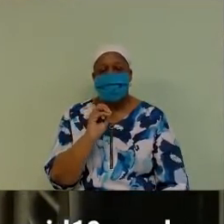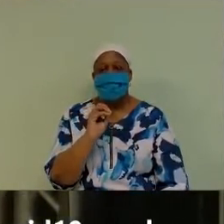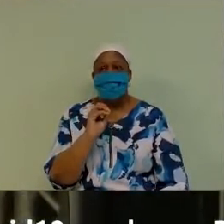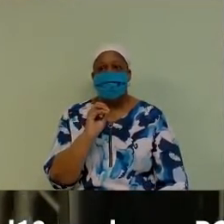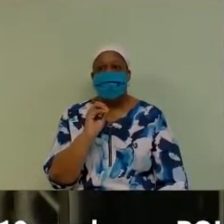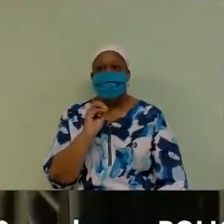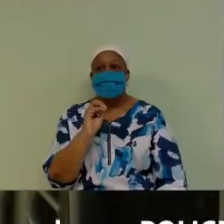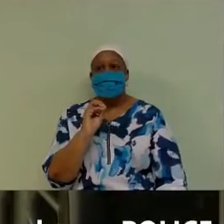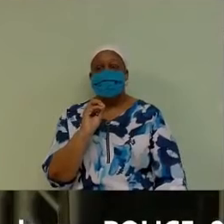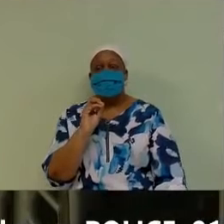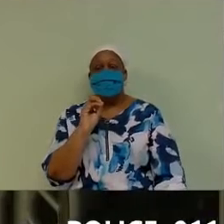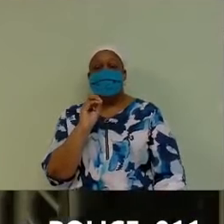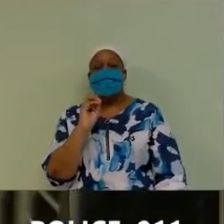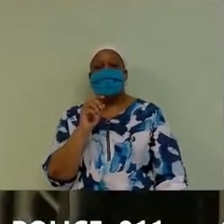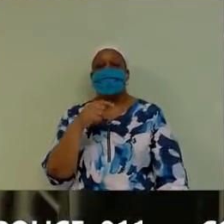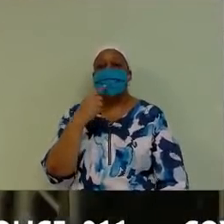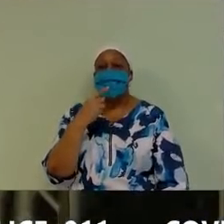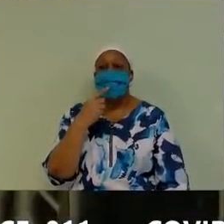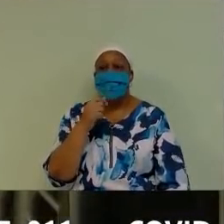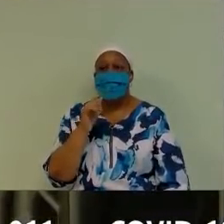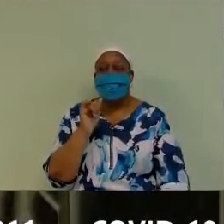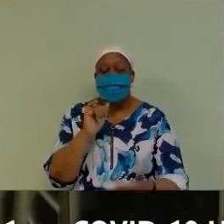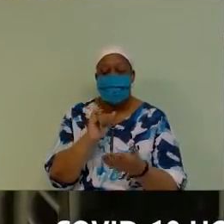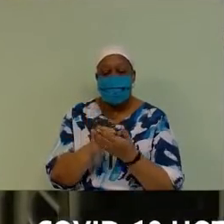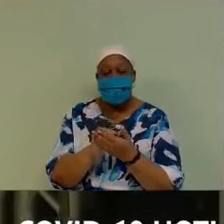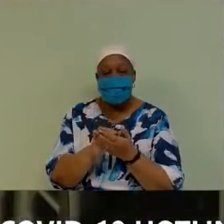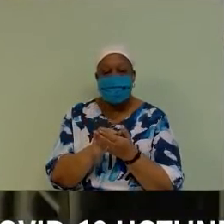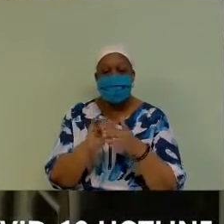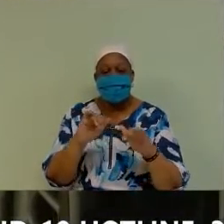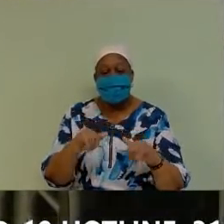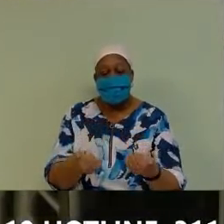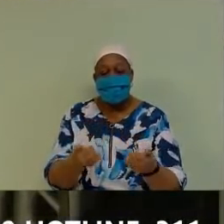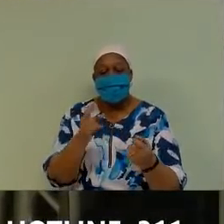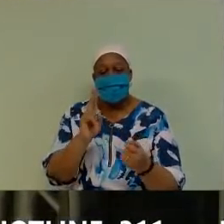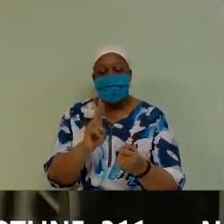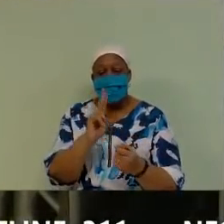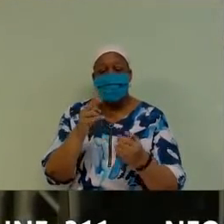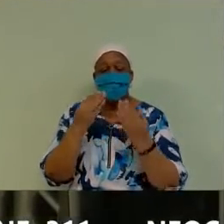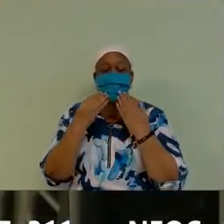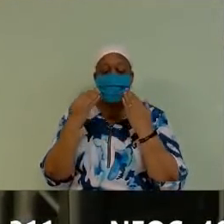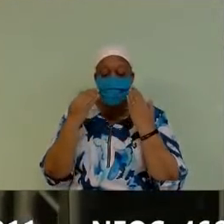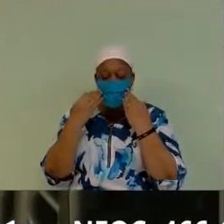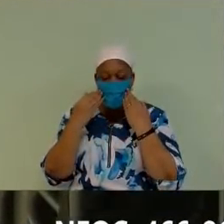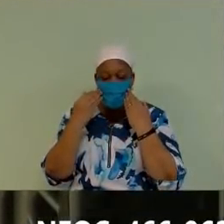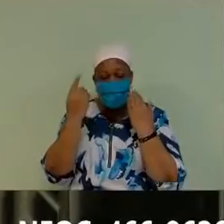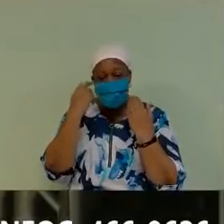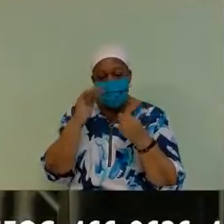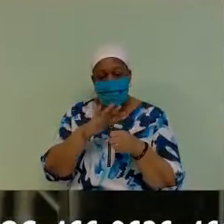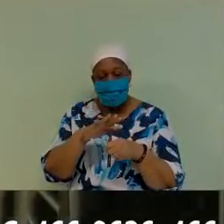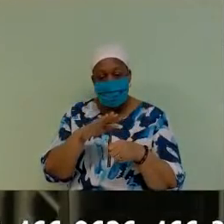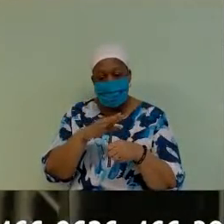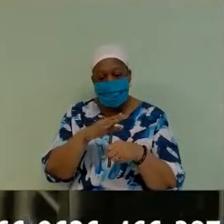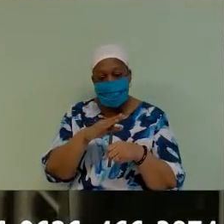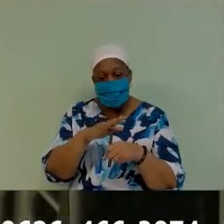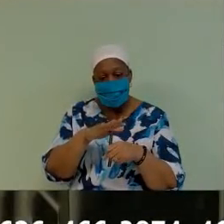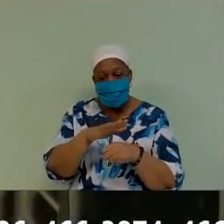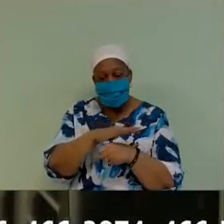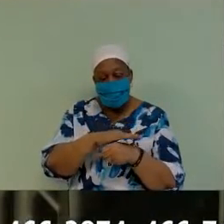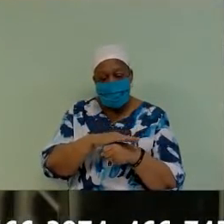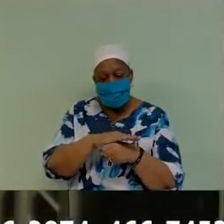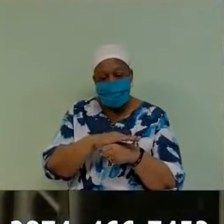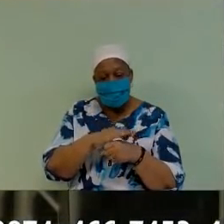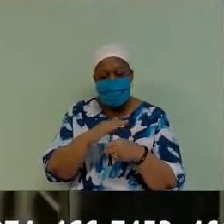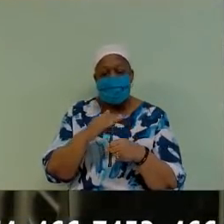use of masks for the control of COVID-19. Now, as we are aware, masks are